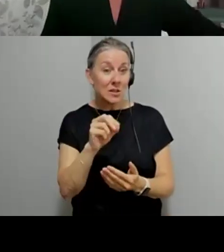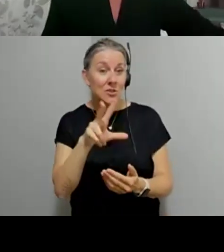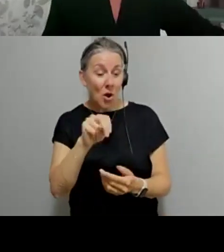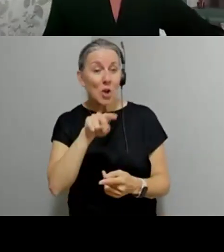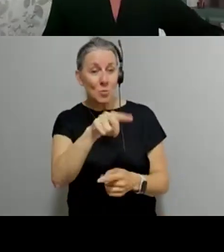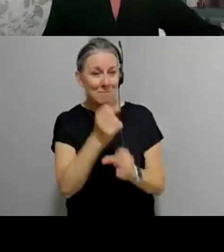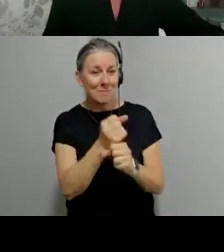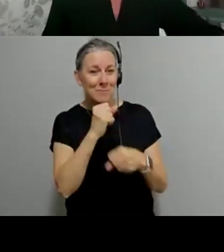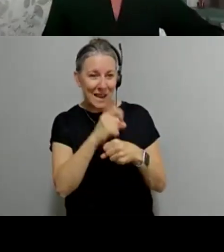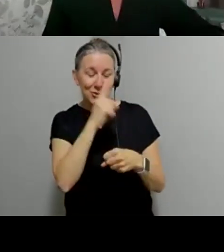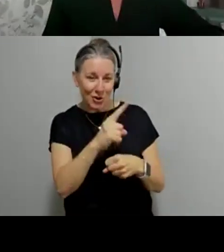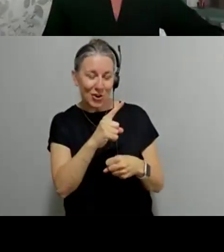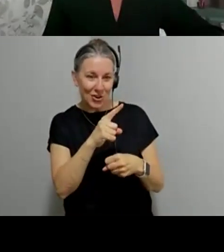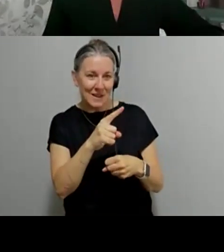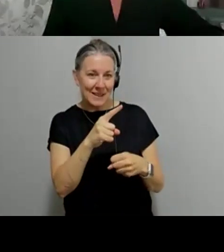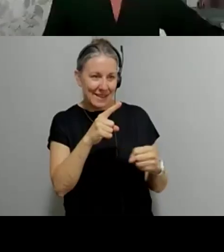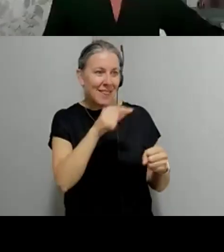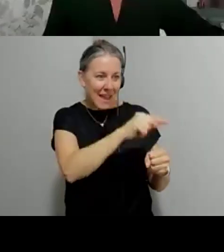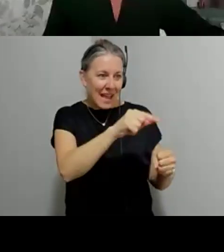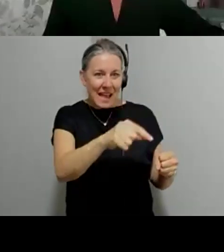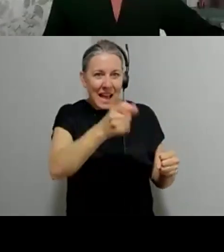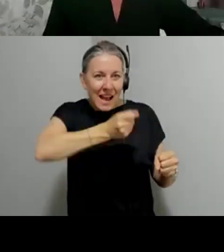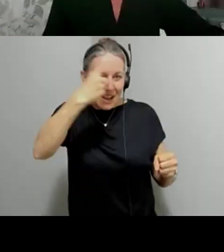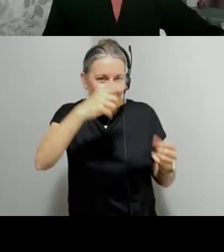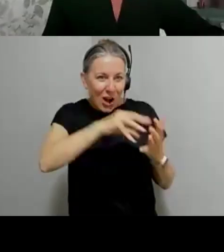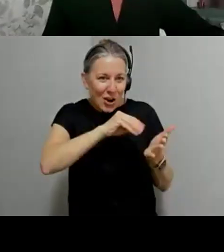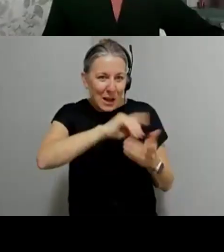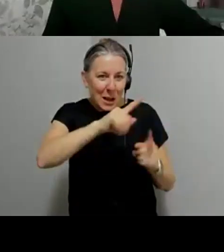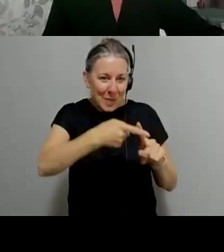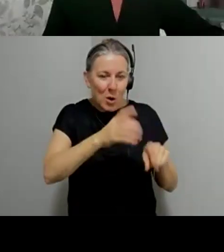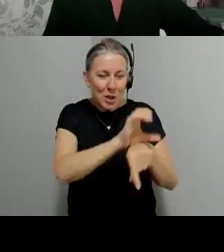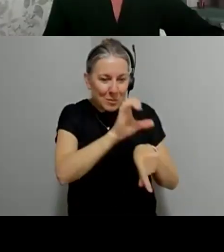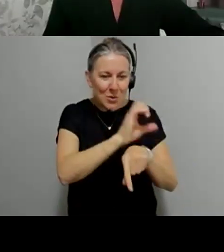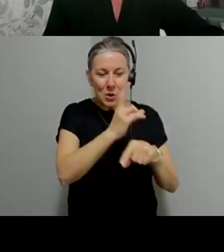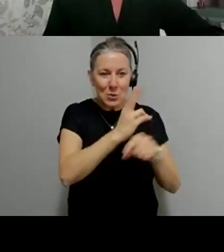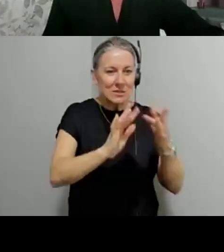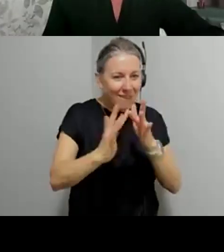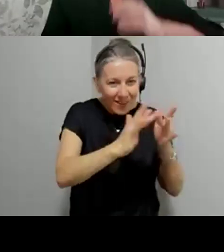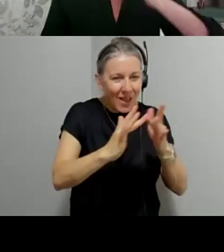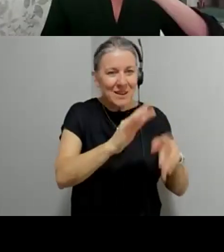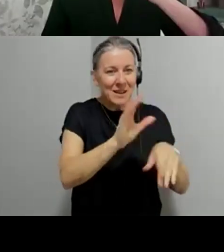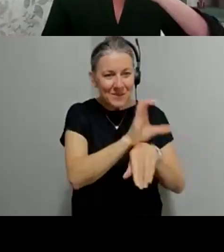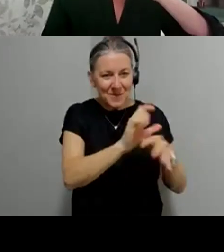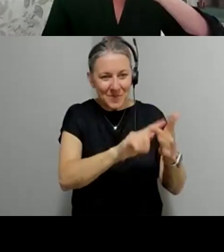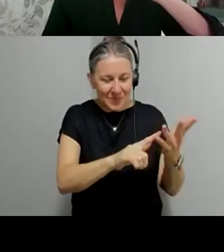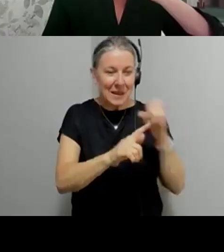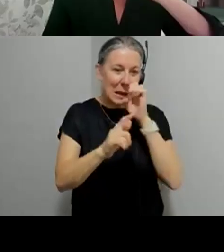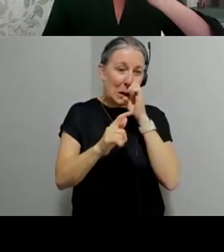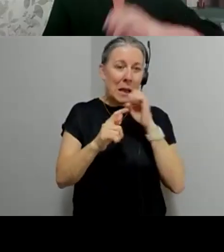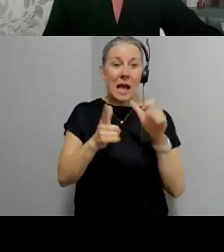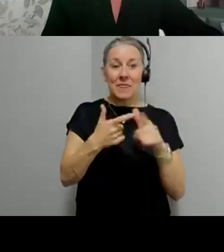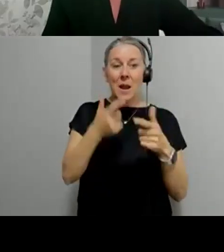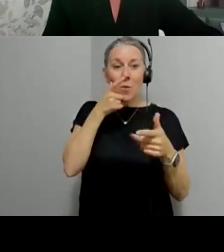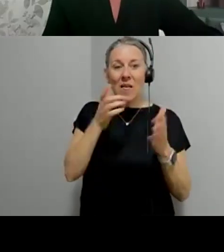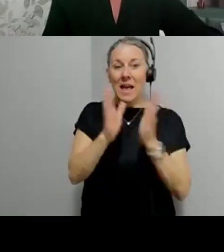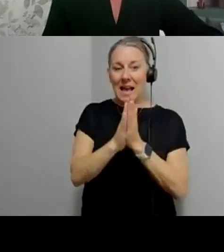when there's not even much in terms of actual fiber. I'm going to get you to talk about that, and then I'm going to ask our friends Rayanne and Benedict to help us wrap up.